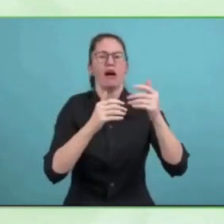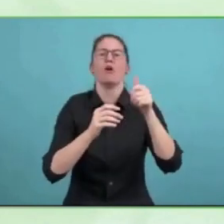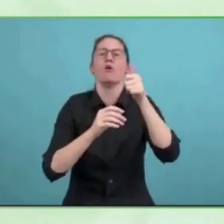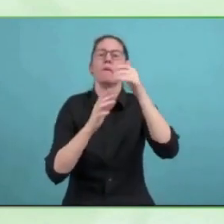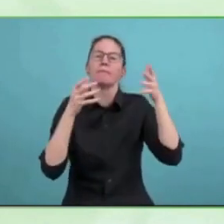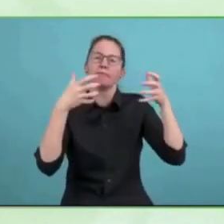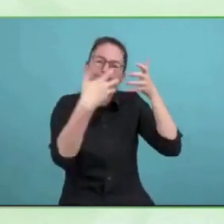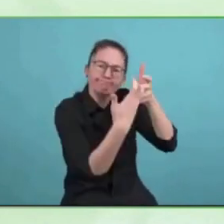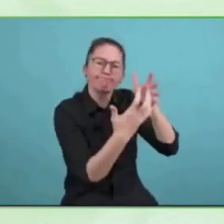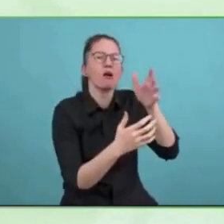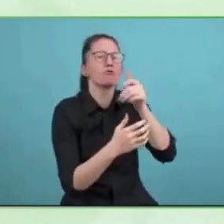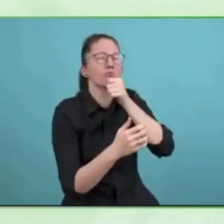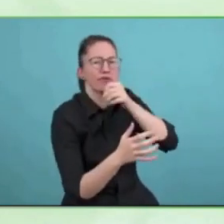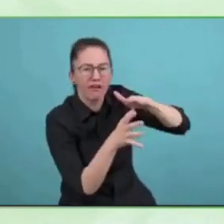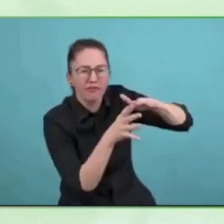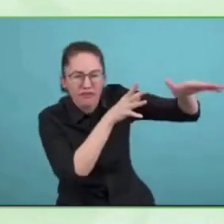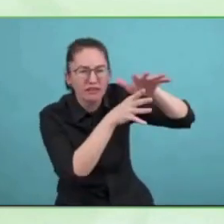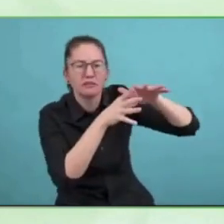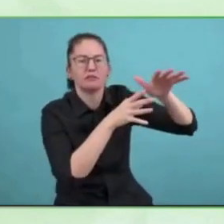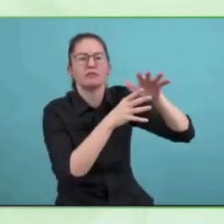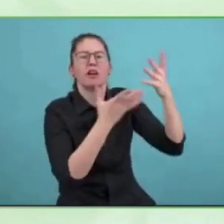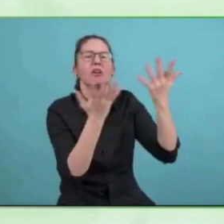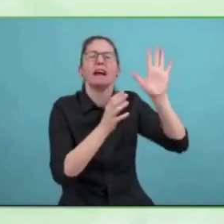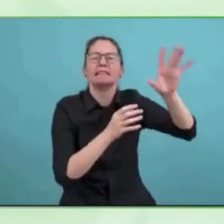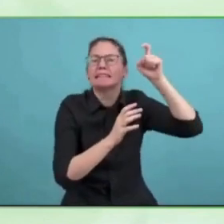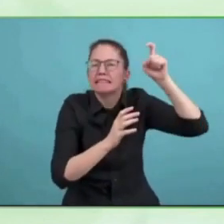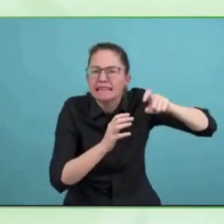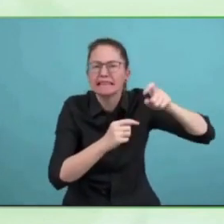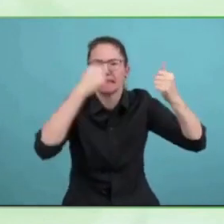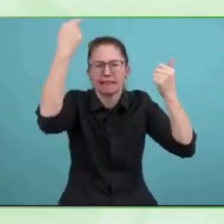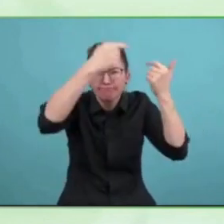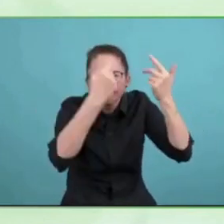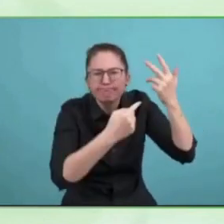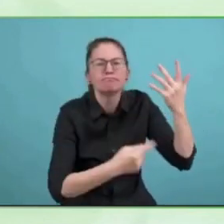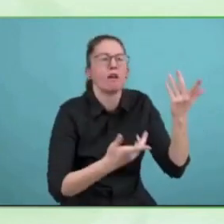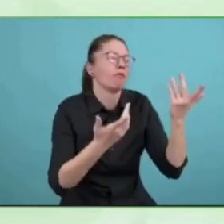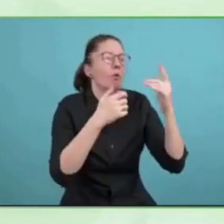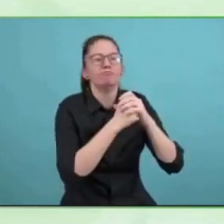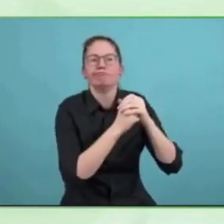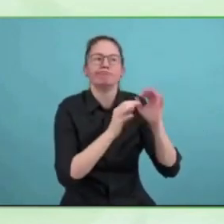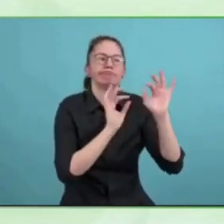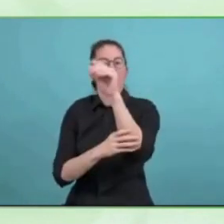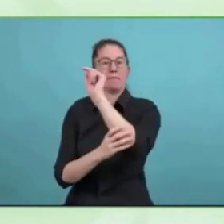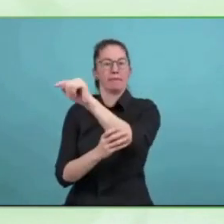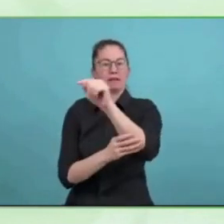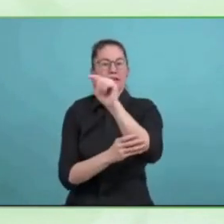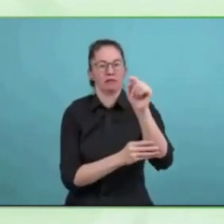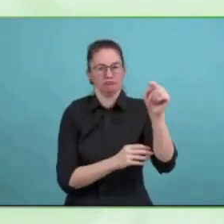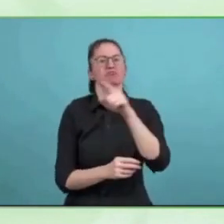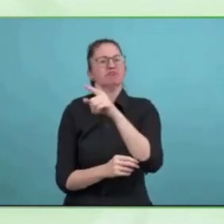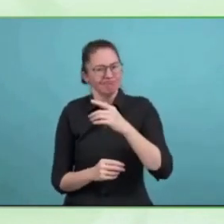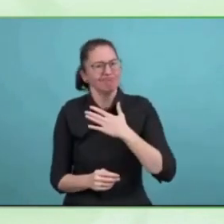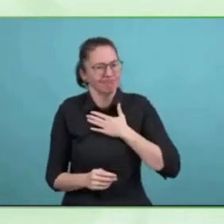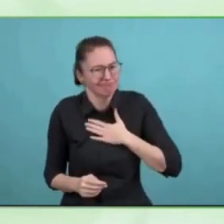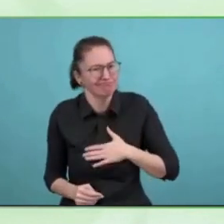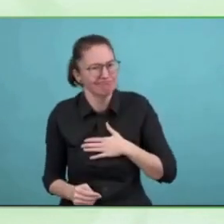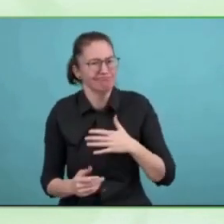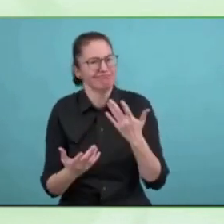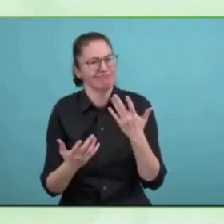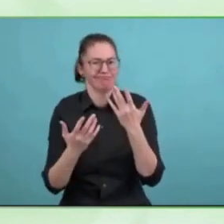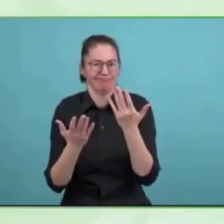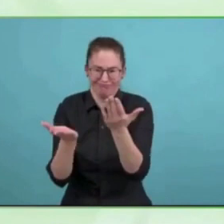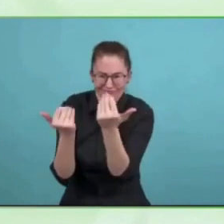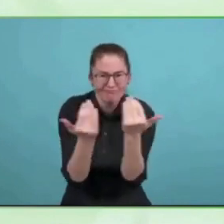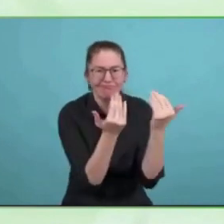to do with customers, and of course, what was to do with corporate responsible citizenship, if you like. And we're confident that it